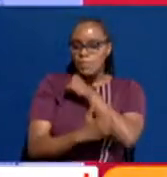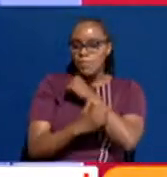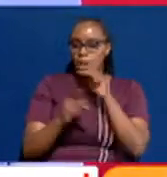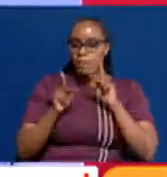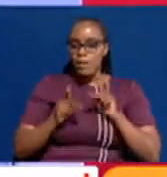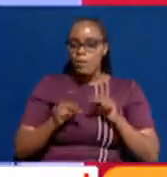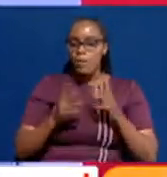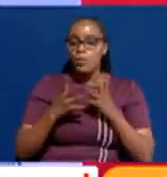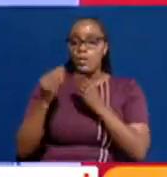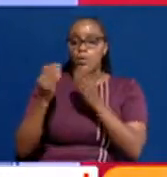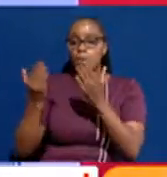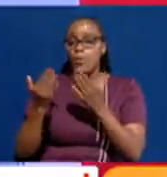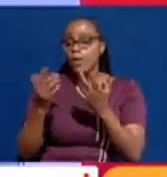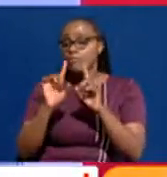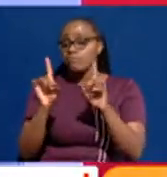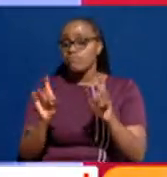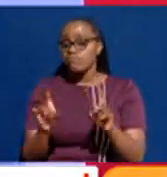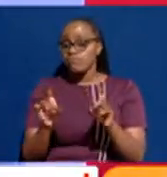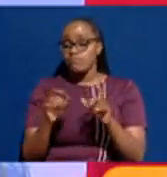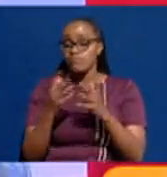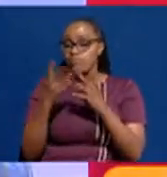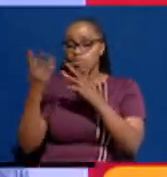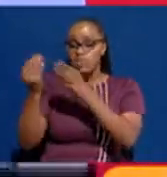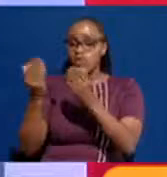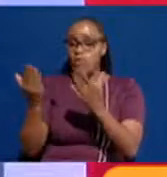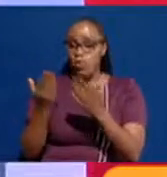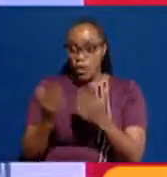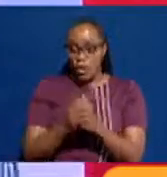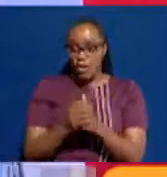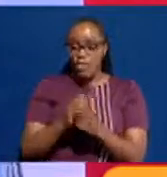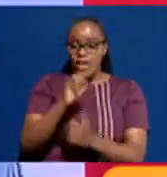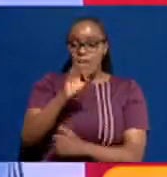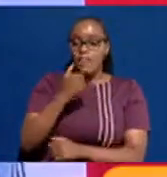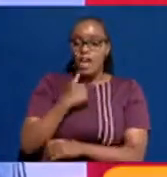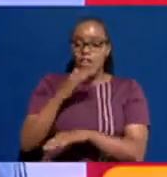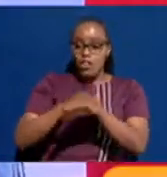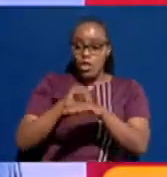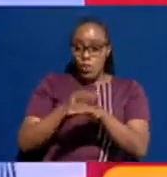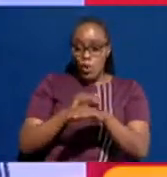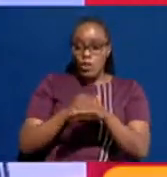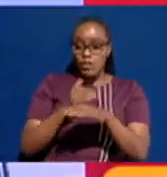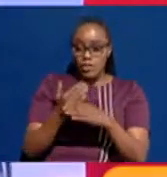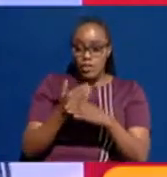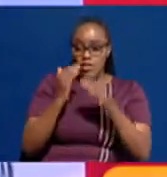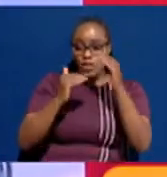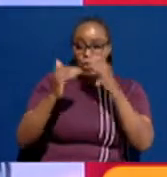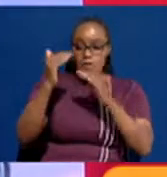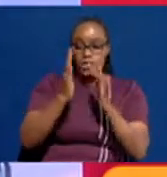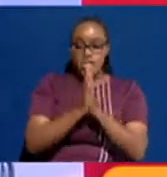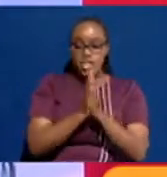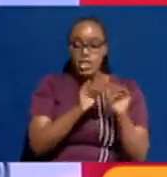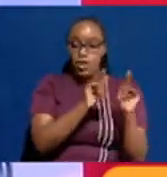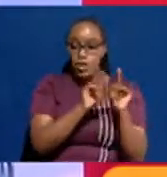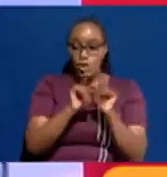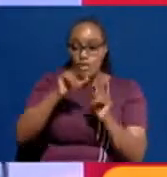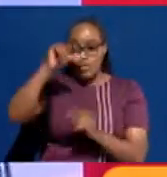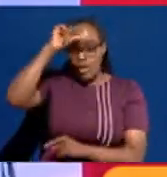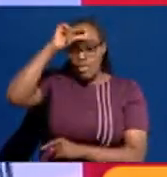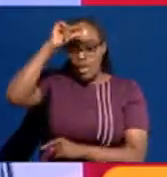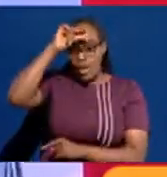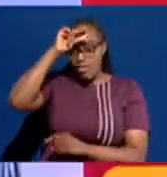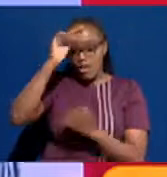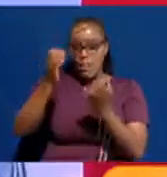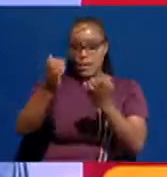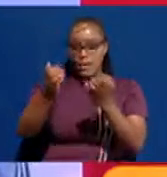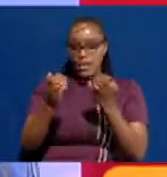Kenyan family go to? Will they afford university education? Or the government wants to